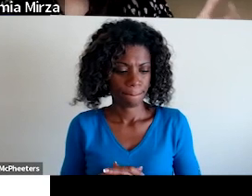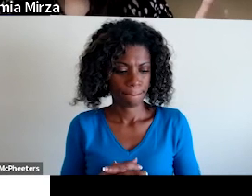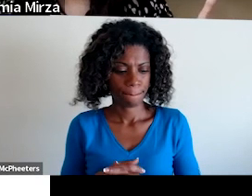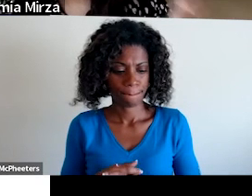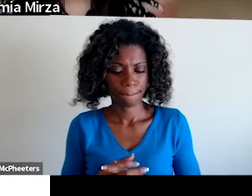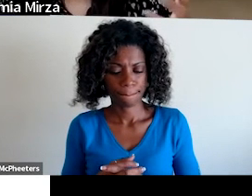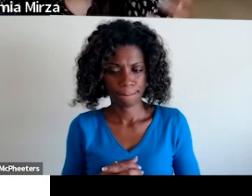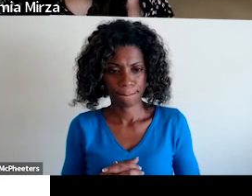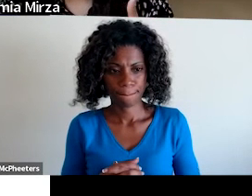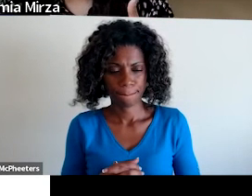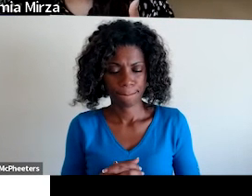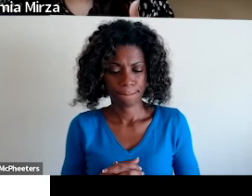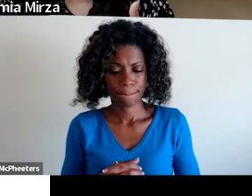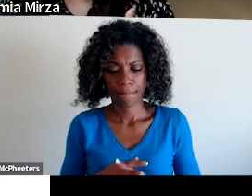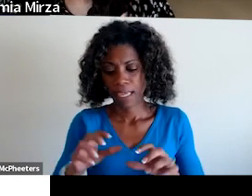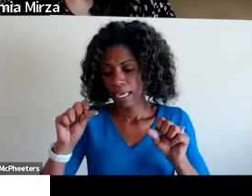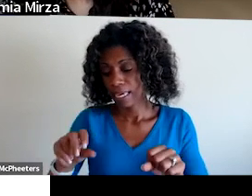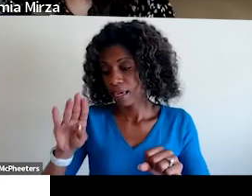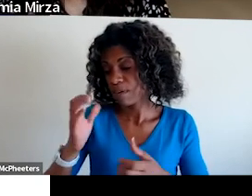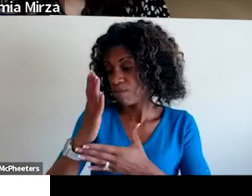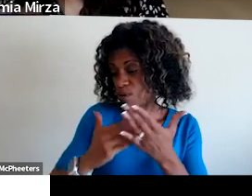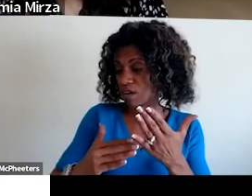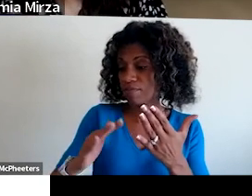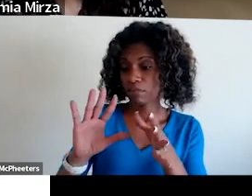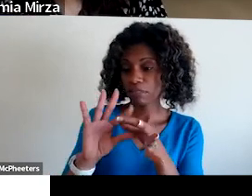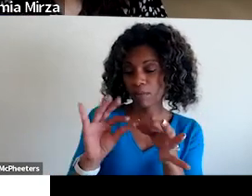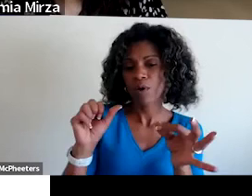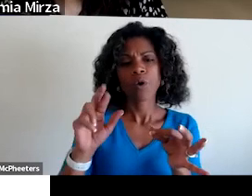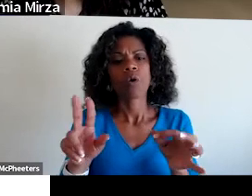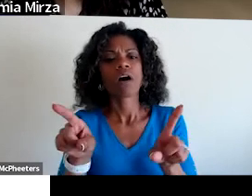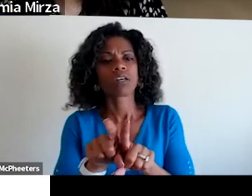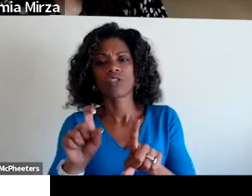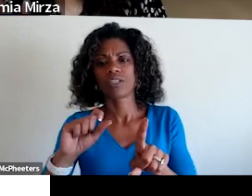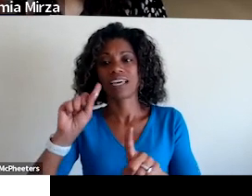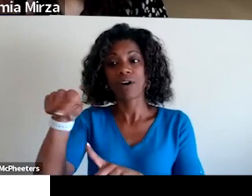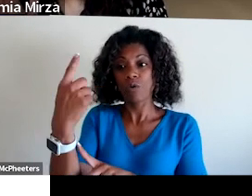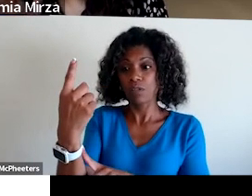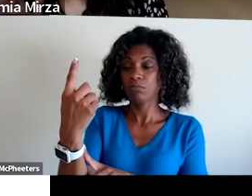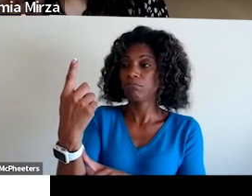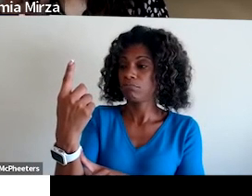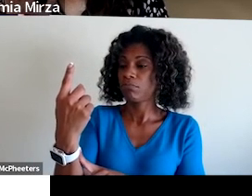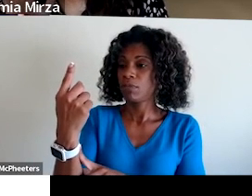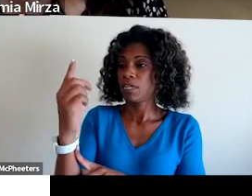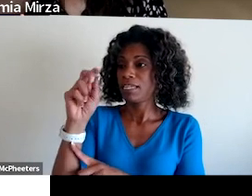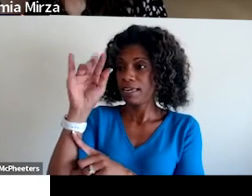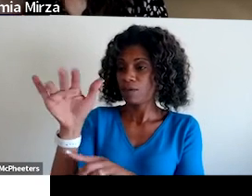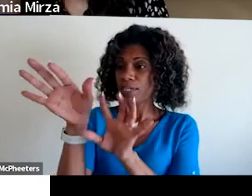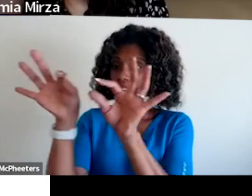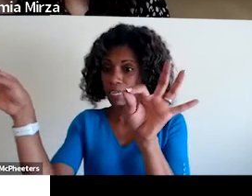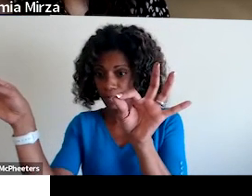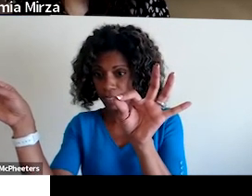can be true. It can be a part of your statement while also having a standalone equity statement that is